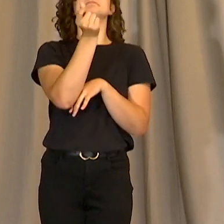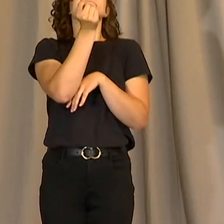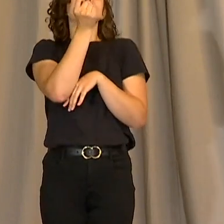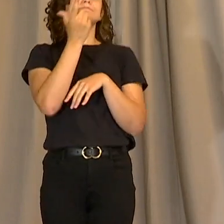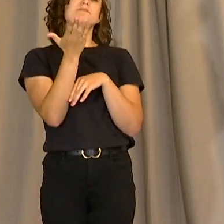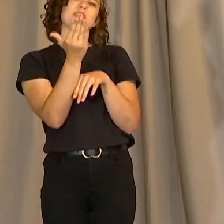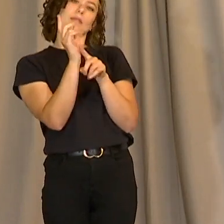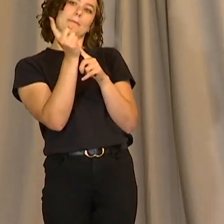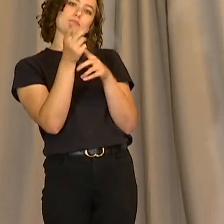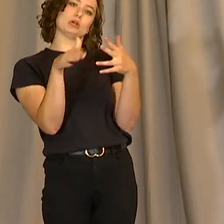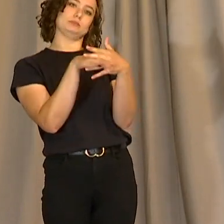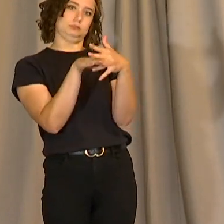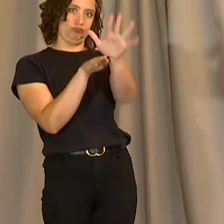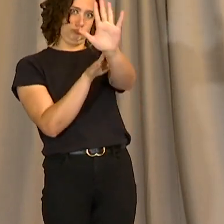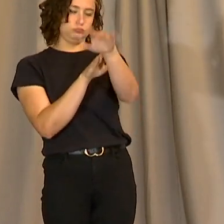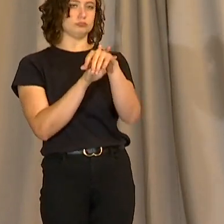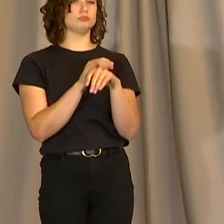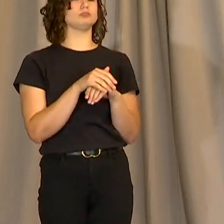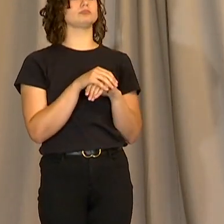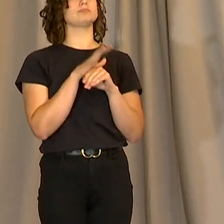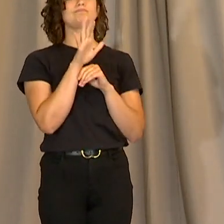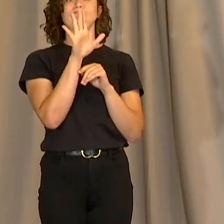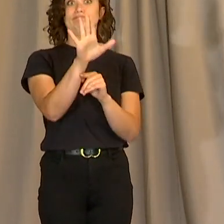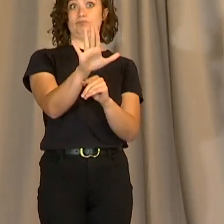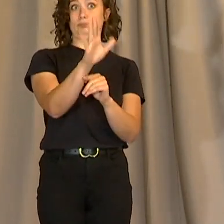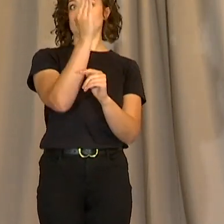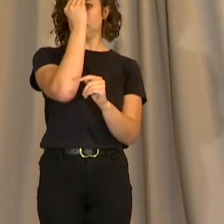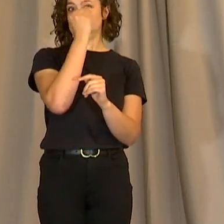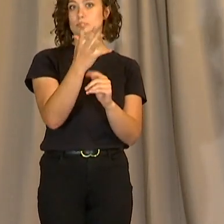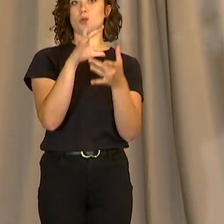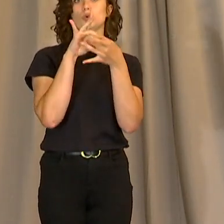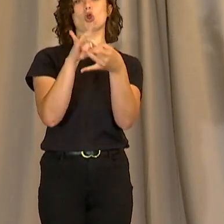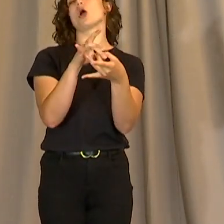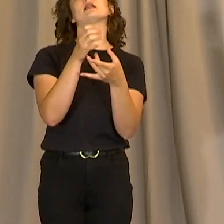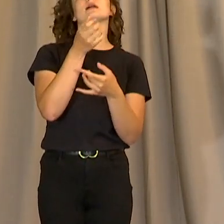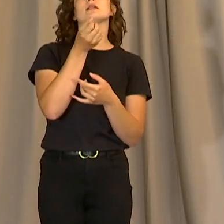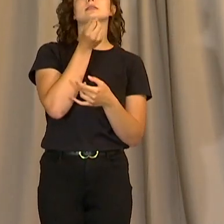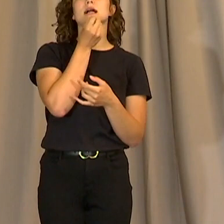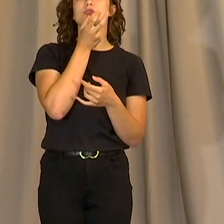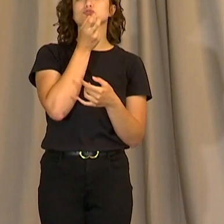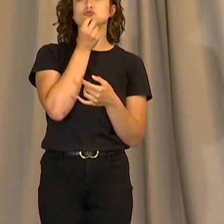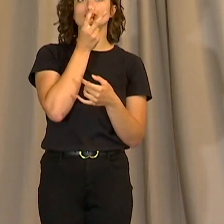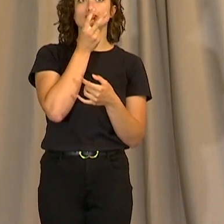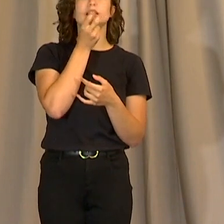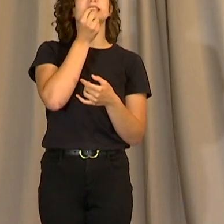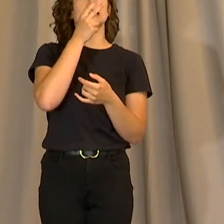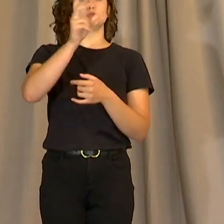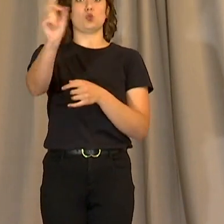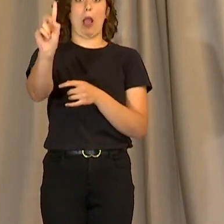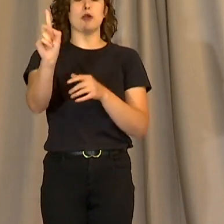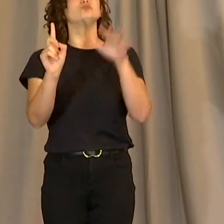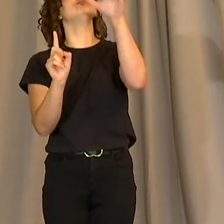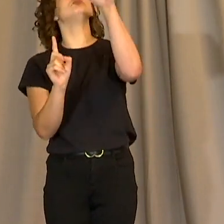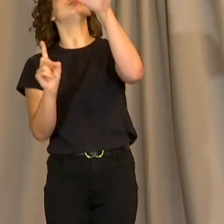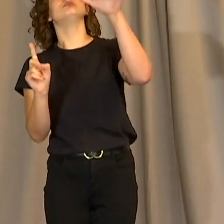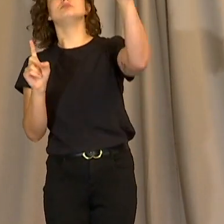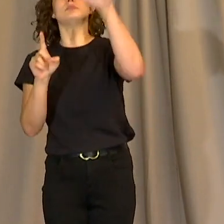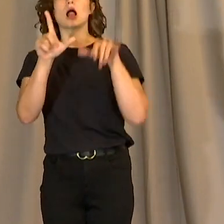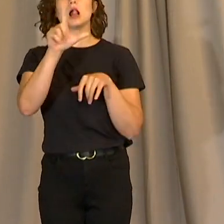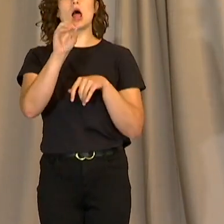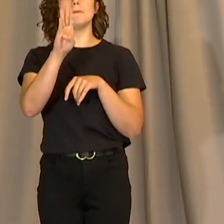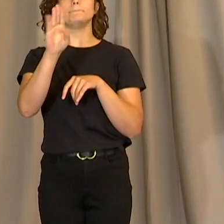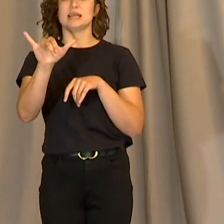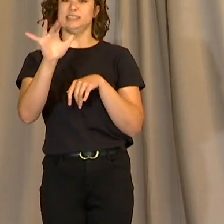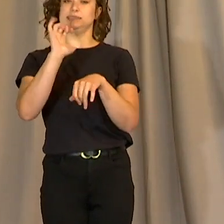break. Just a quick note regarding lunch. Lunch will be found out in the lobby. It will be set up with